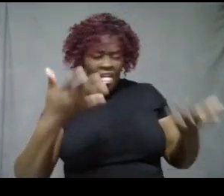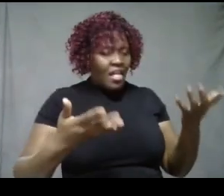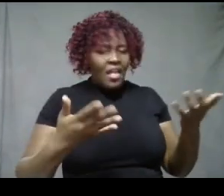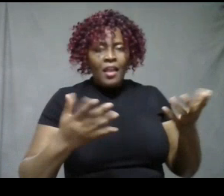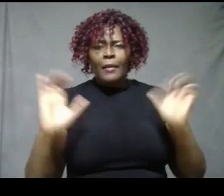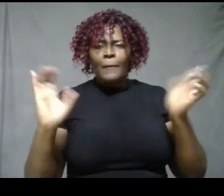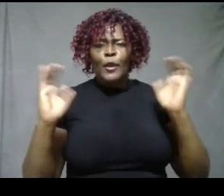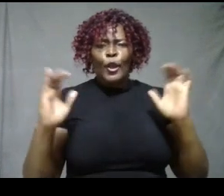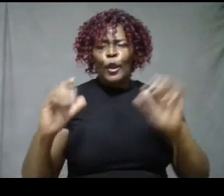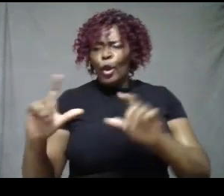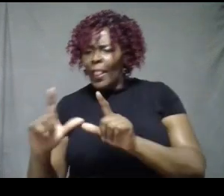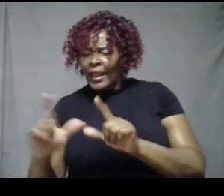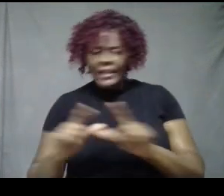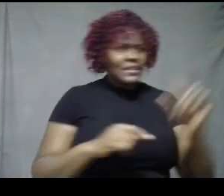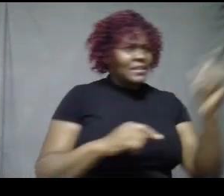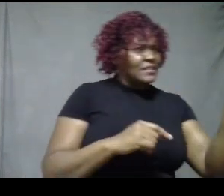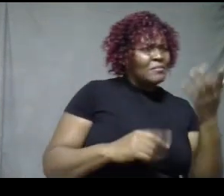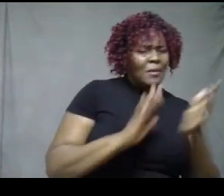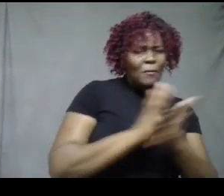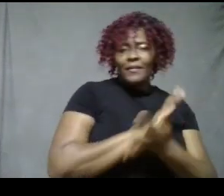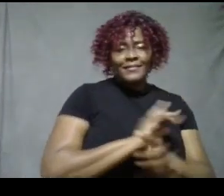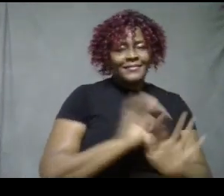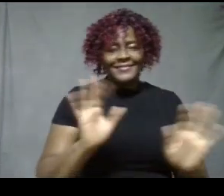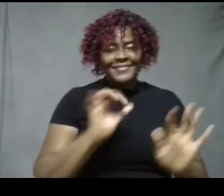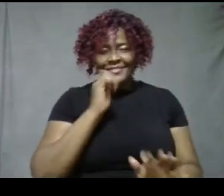license or something like that.